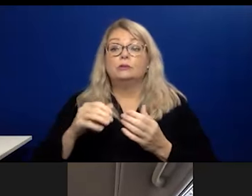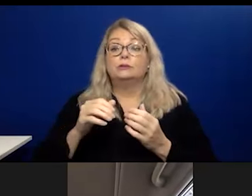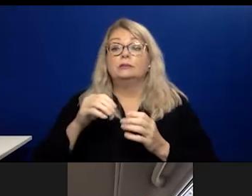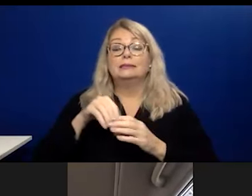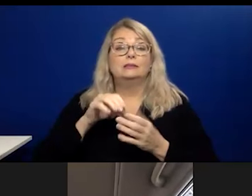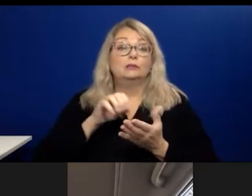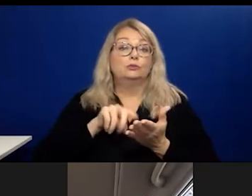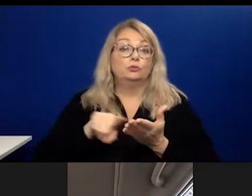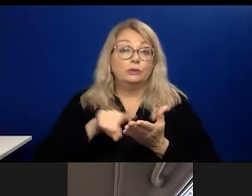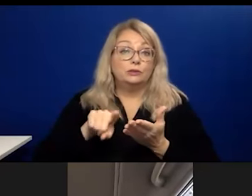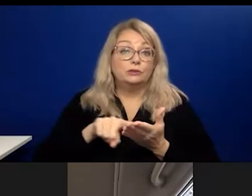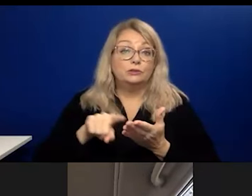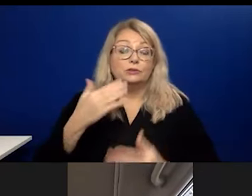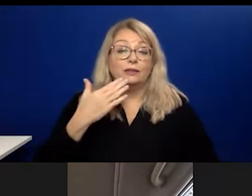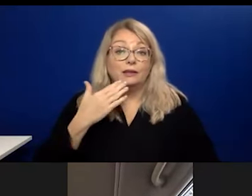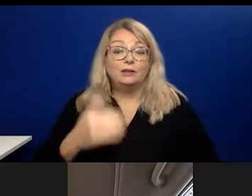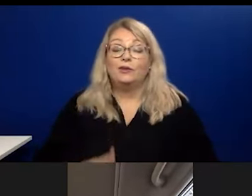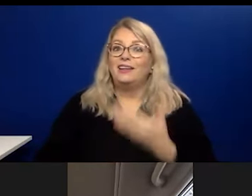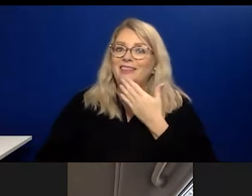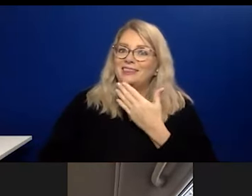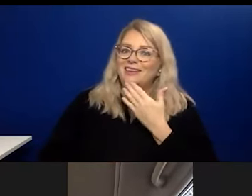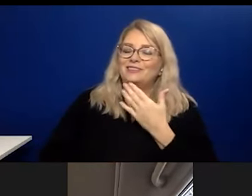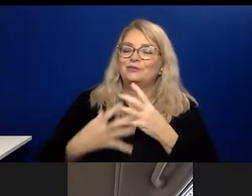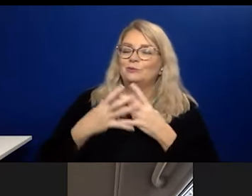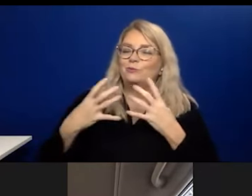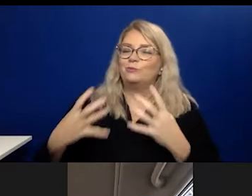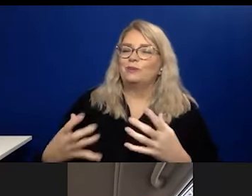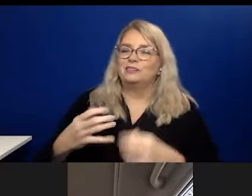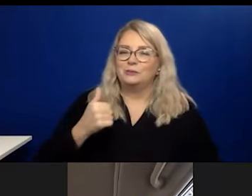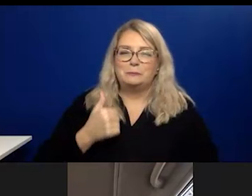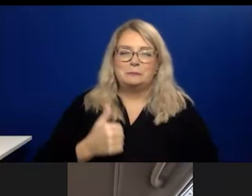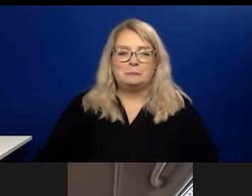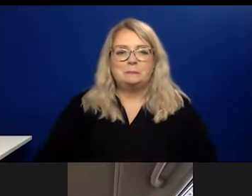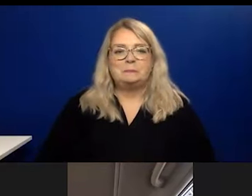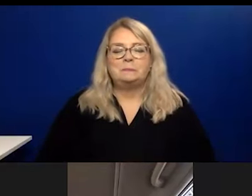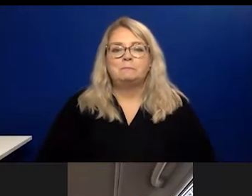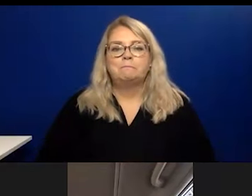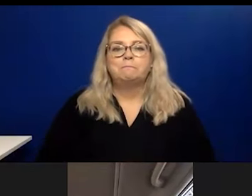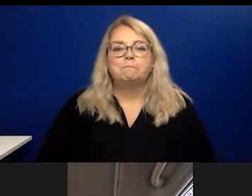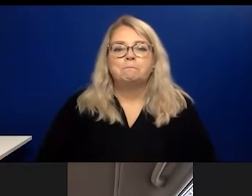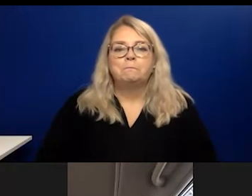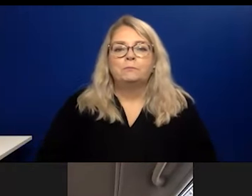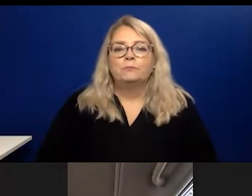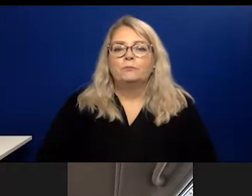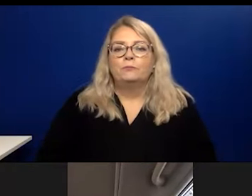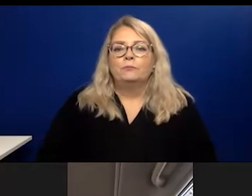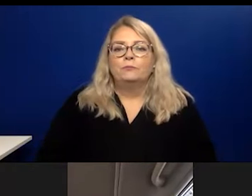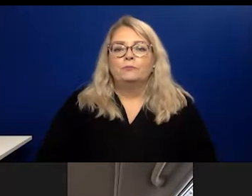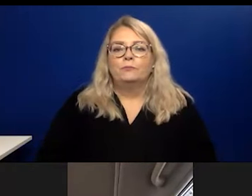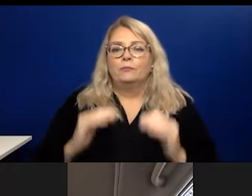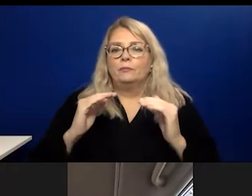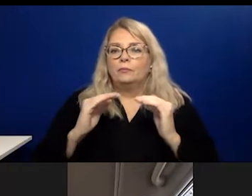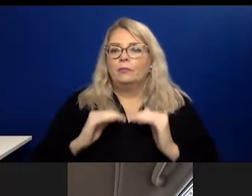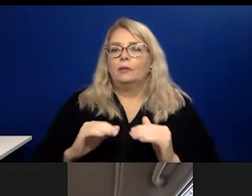Thanks, Linda. Oh, thank you so much. Thank you so much. I have, is it